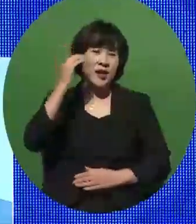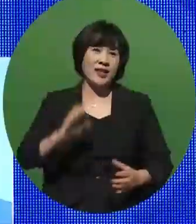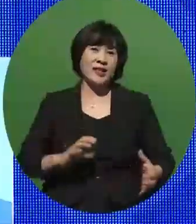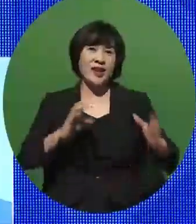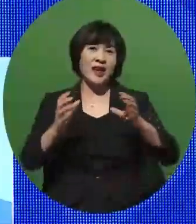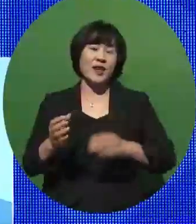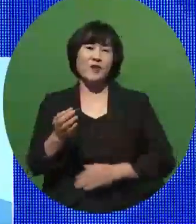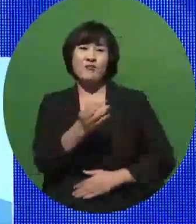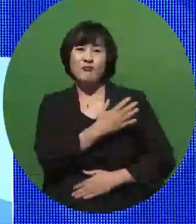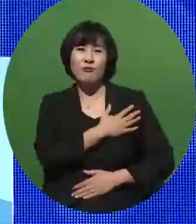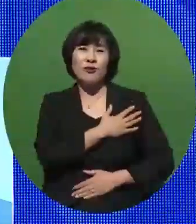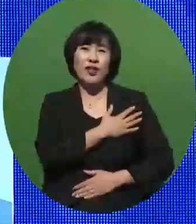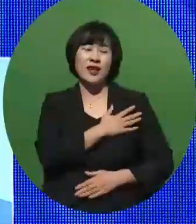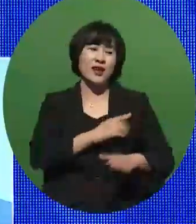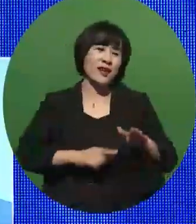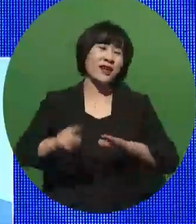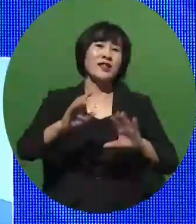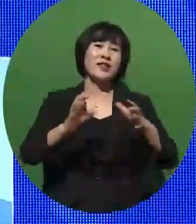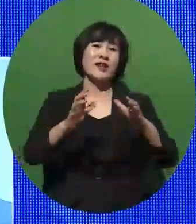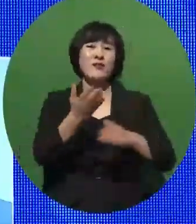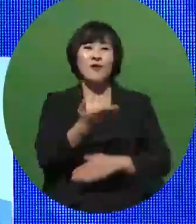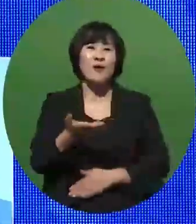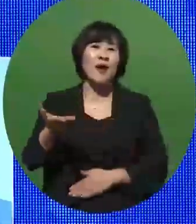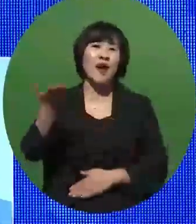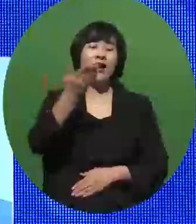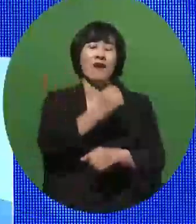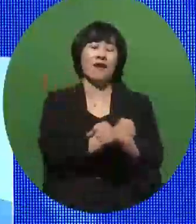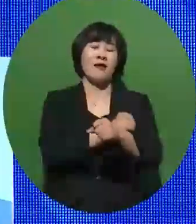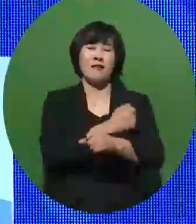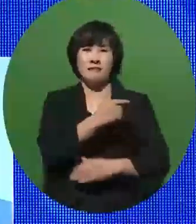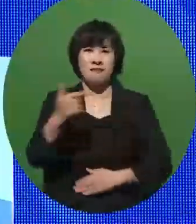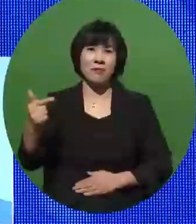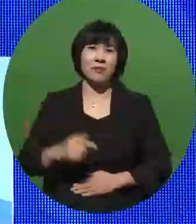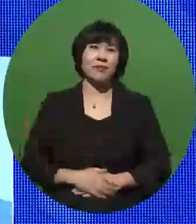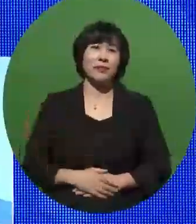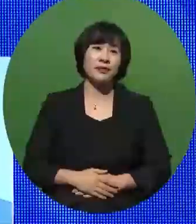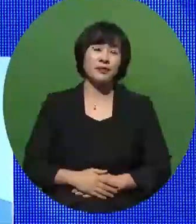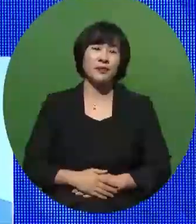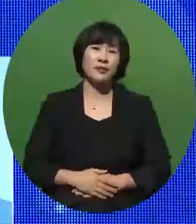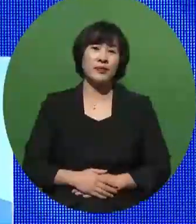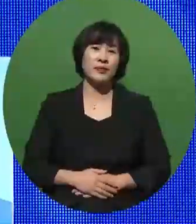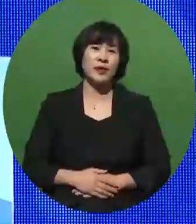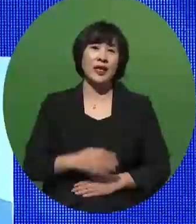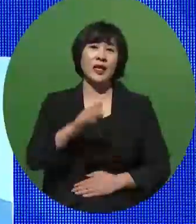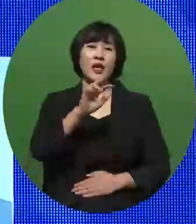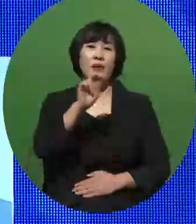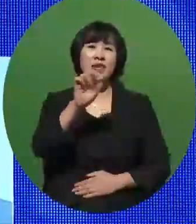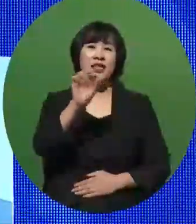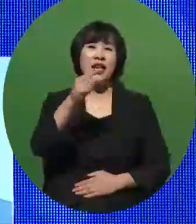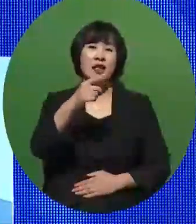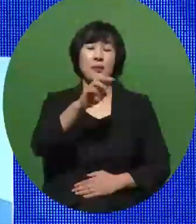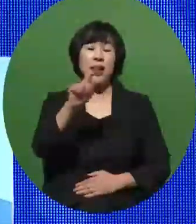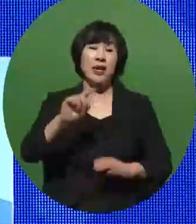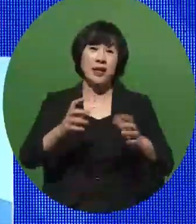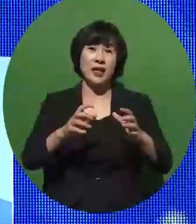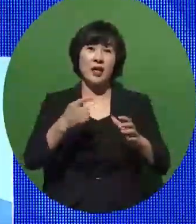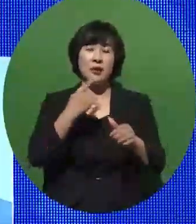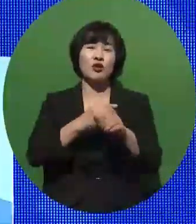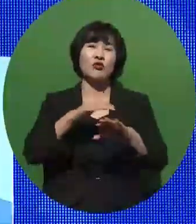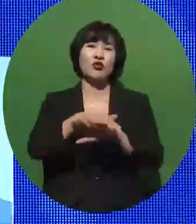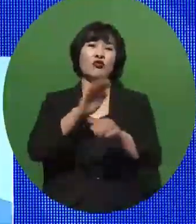the qualitative growth in all fields, including politics, diplomacy, economics, welfare, science, culture, and